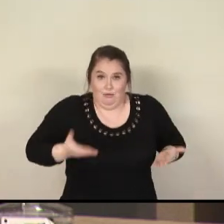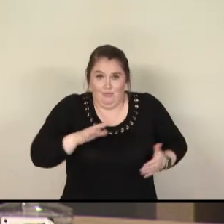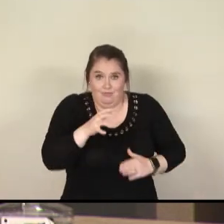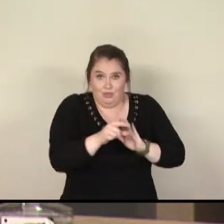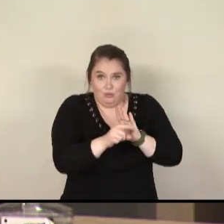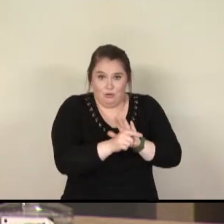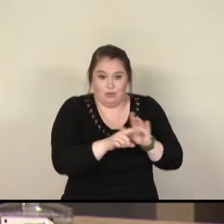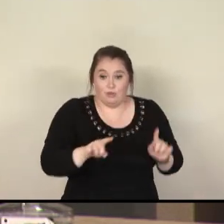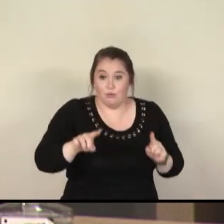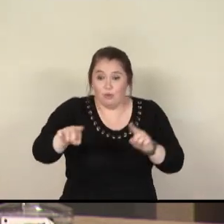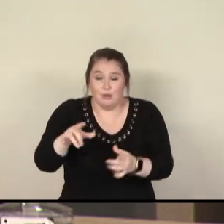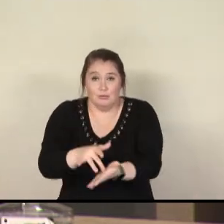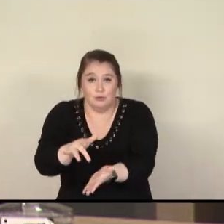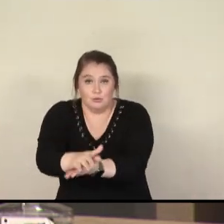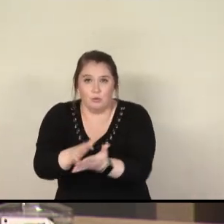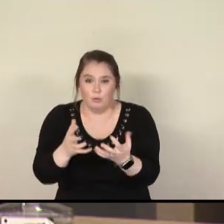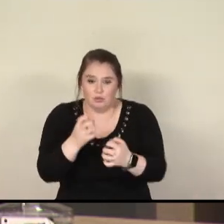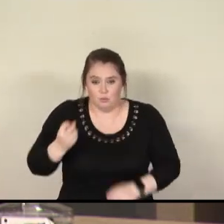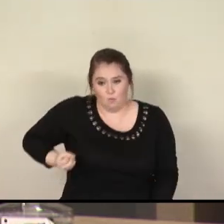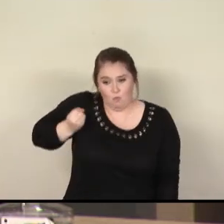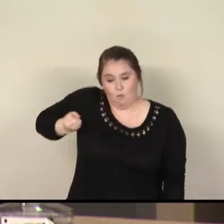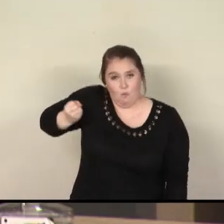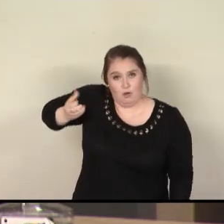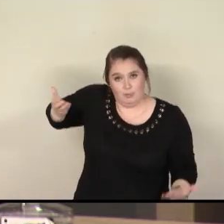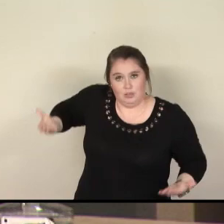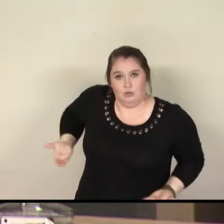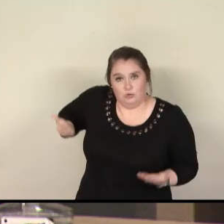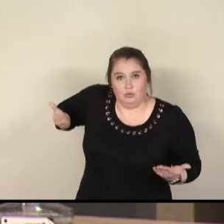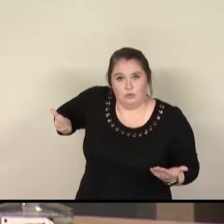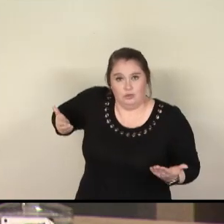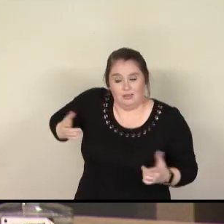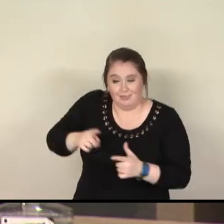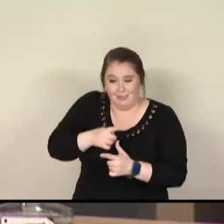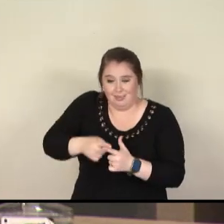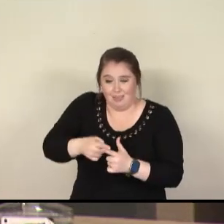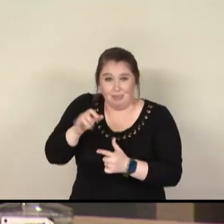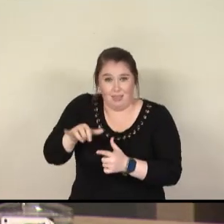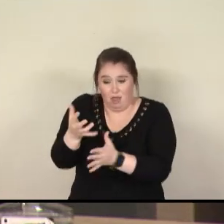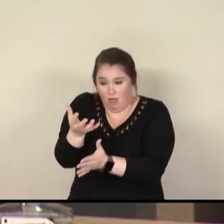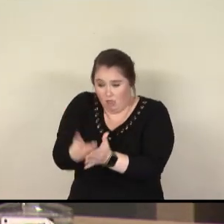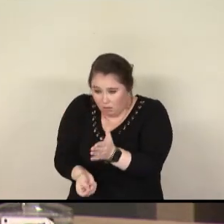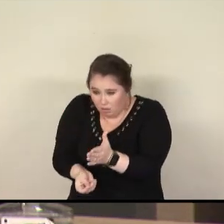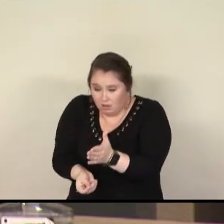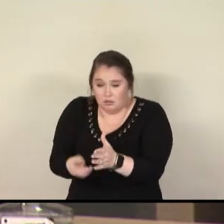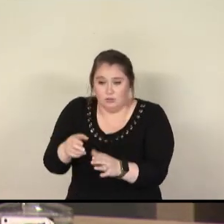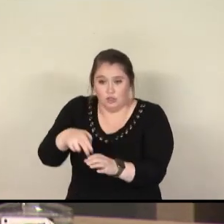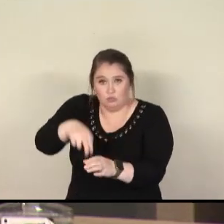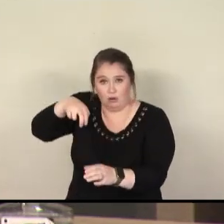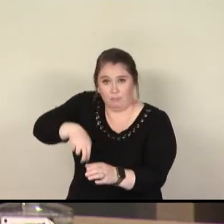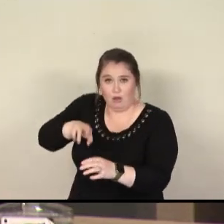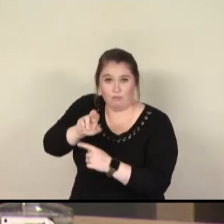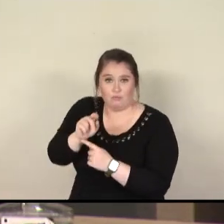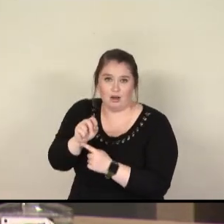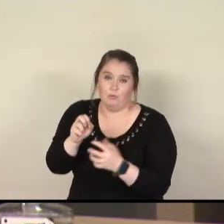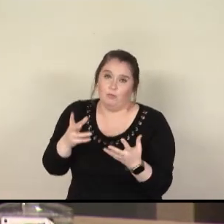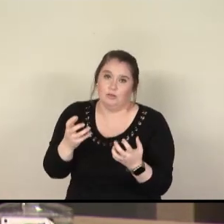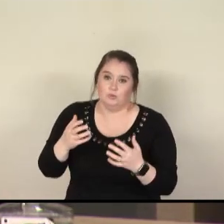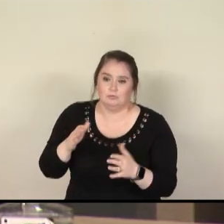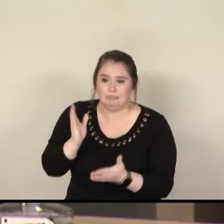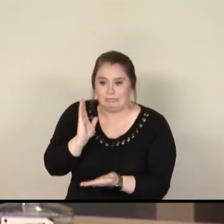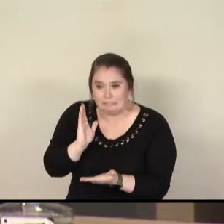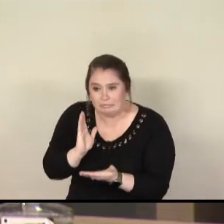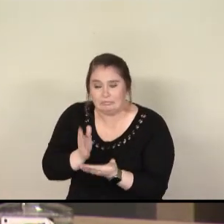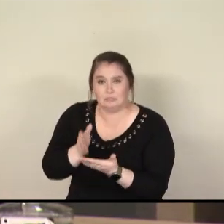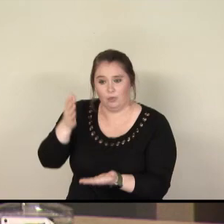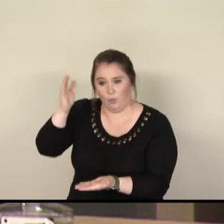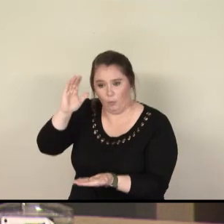when they move to middle school, and then obviously curb the dropout rate. There's just a lot of factors, and